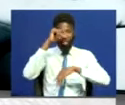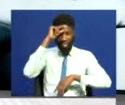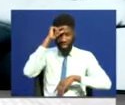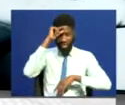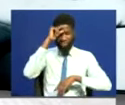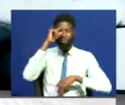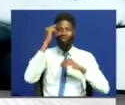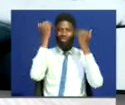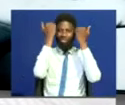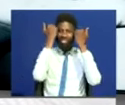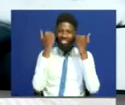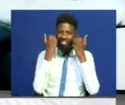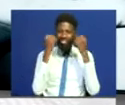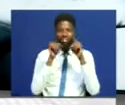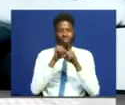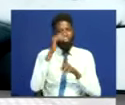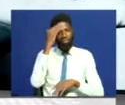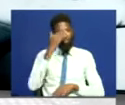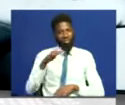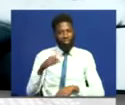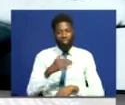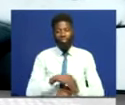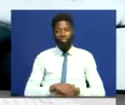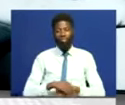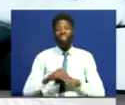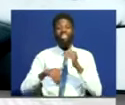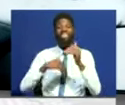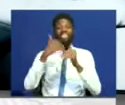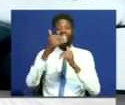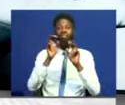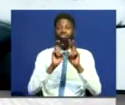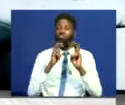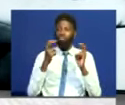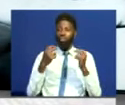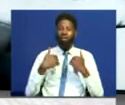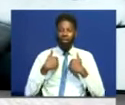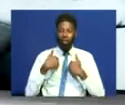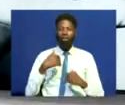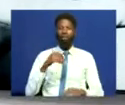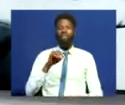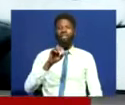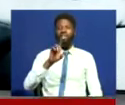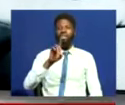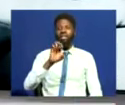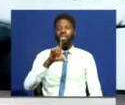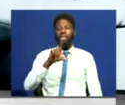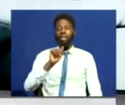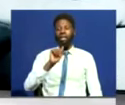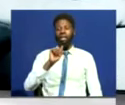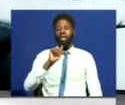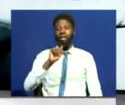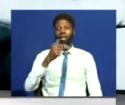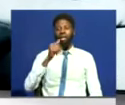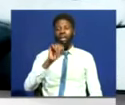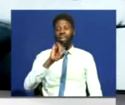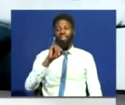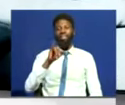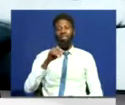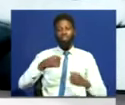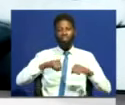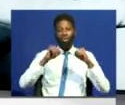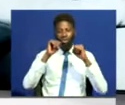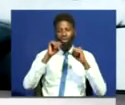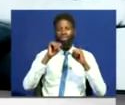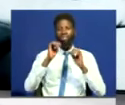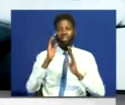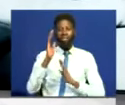my first panel. The second panel will be consisting of Jules Delahaje, the CEO of SGA Security, Enoch Alumasi